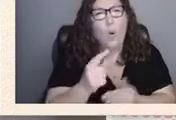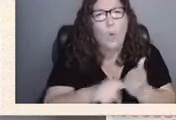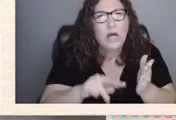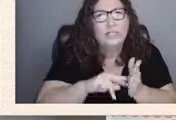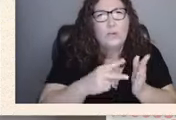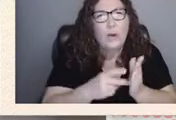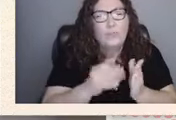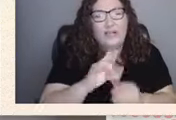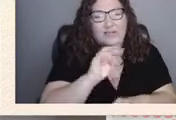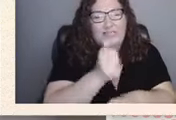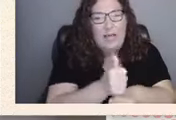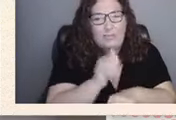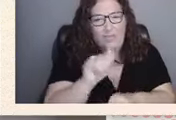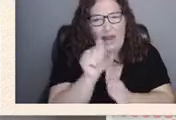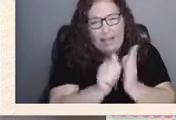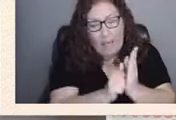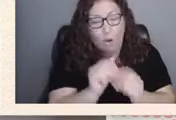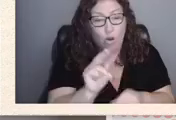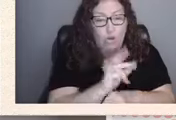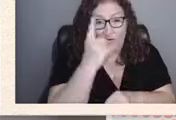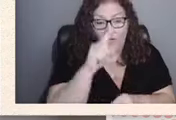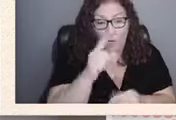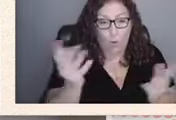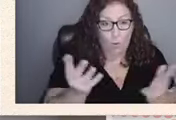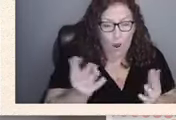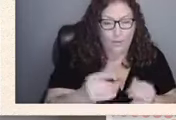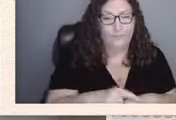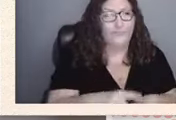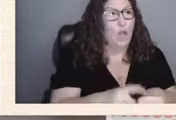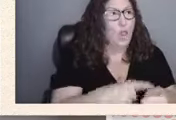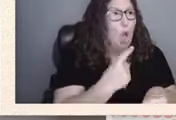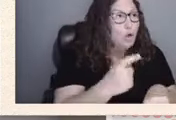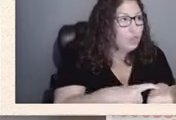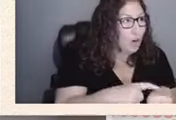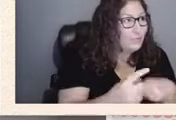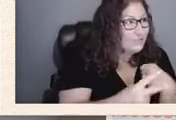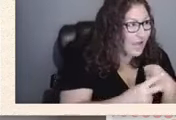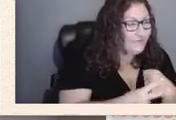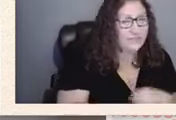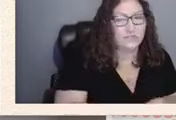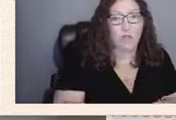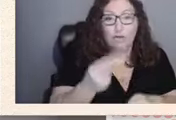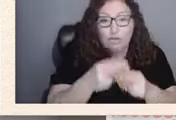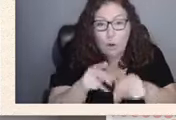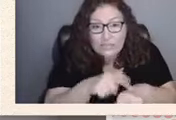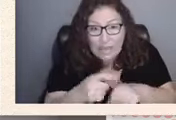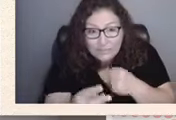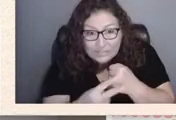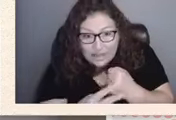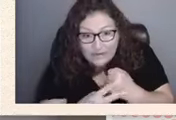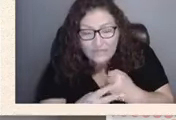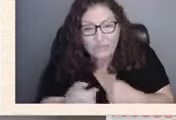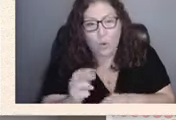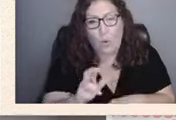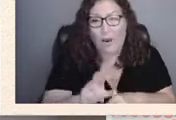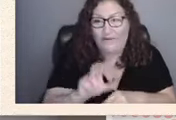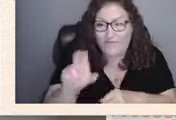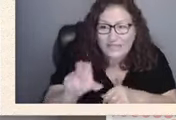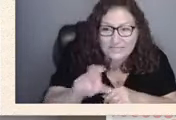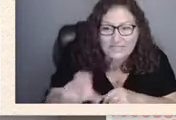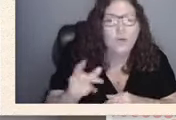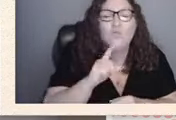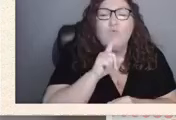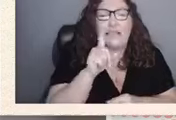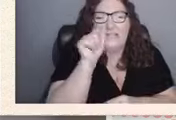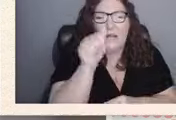ABLE account? Are you using this for long-term savings? Are you using this for short-term savings or investing? It's really up to you. And the